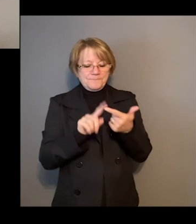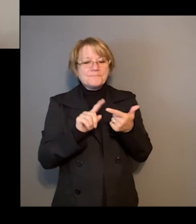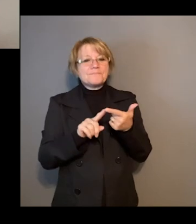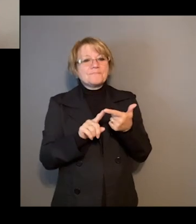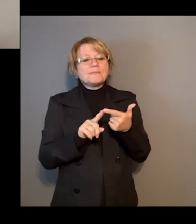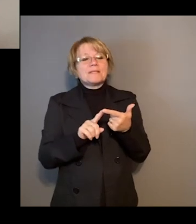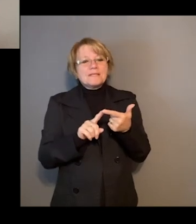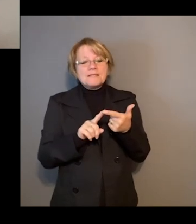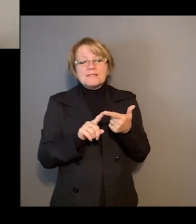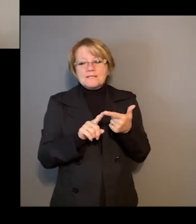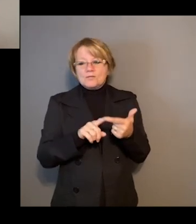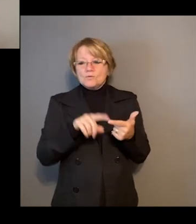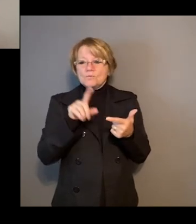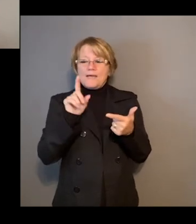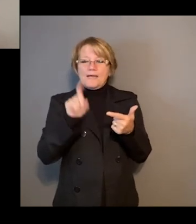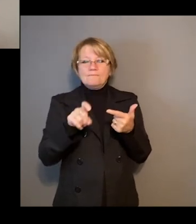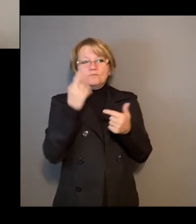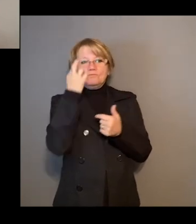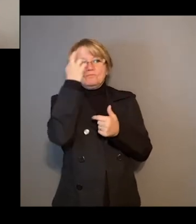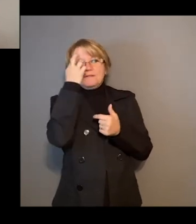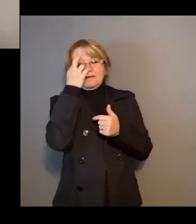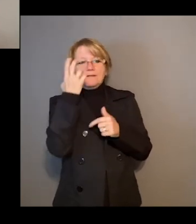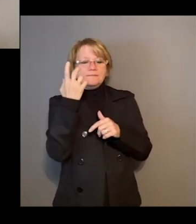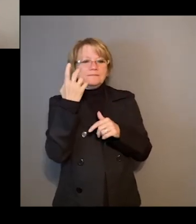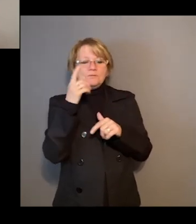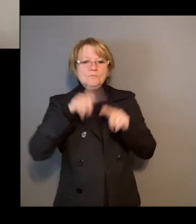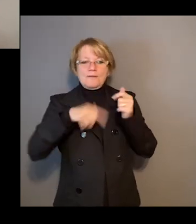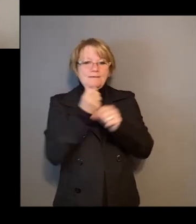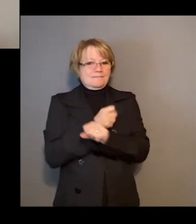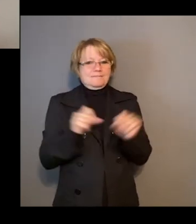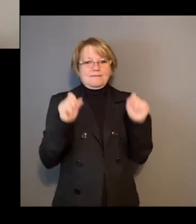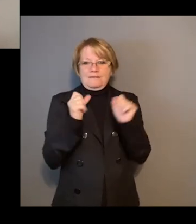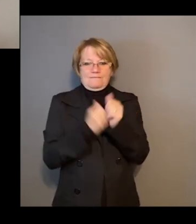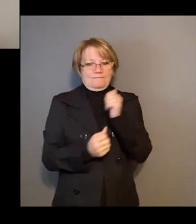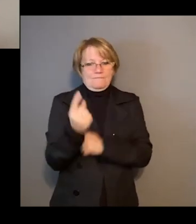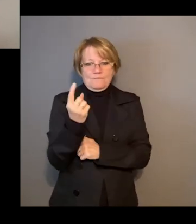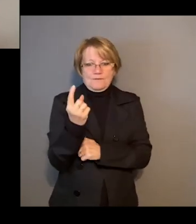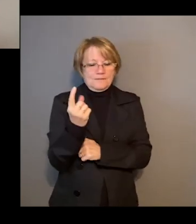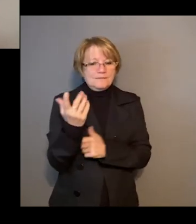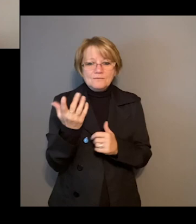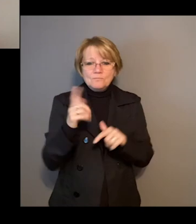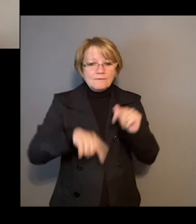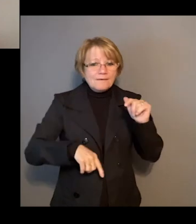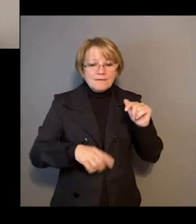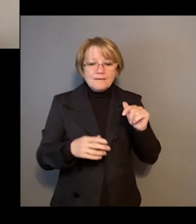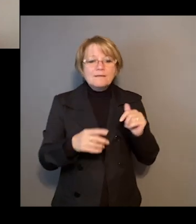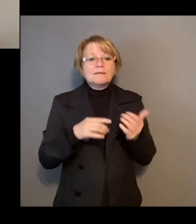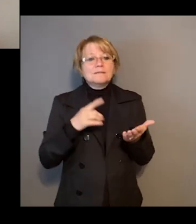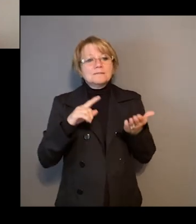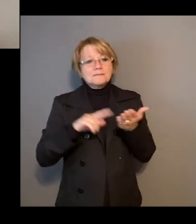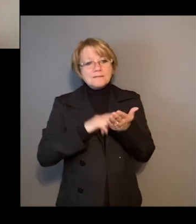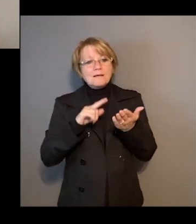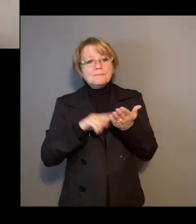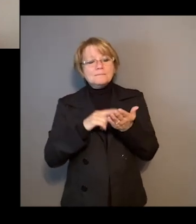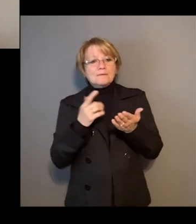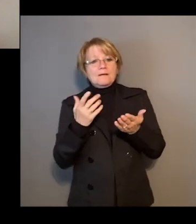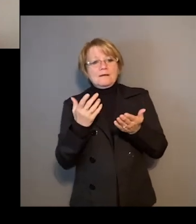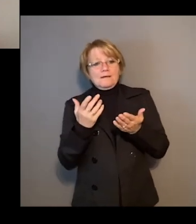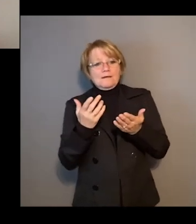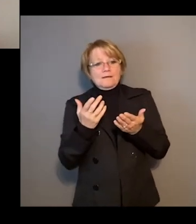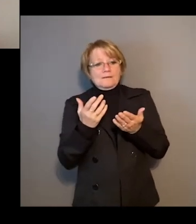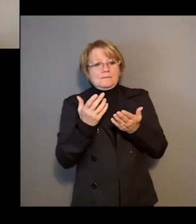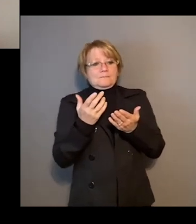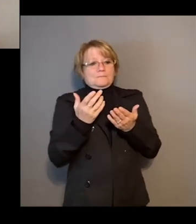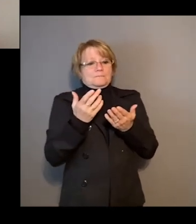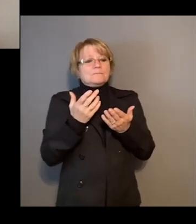can't save everyone. And I want to be clear about that. Sometimes you are meant to water a seed that was planted by